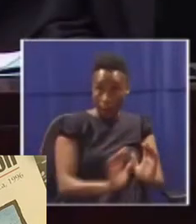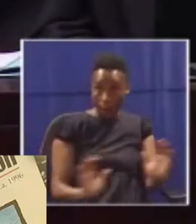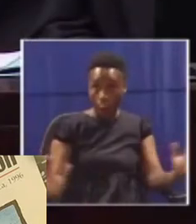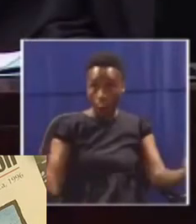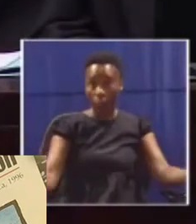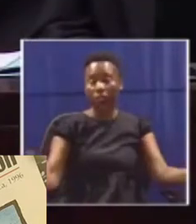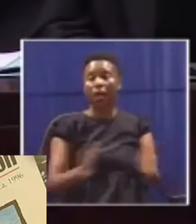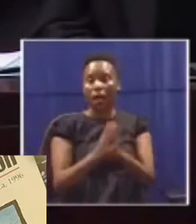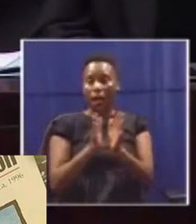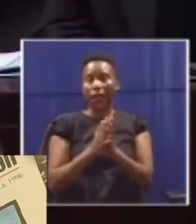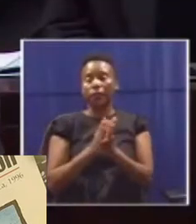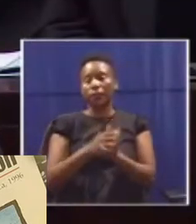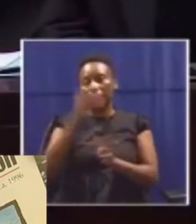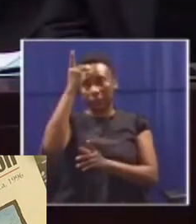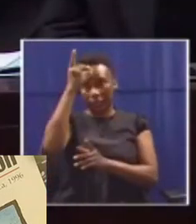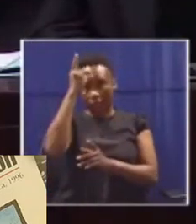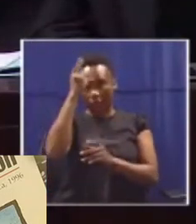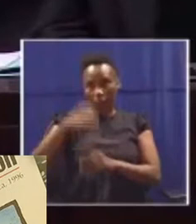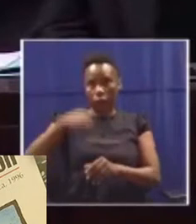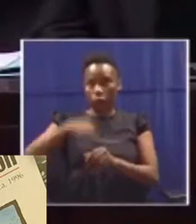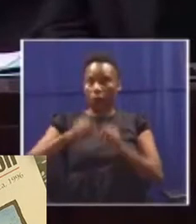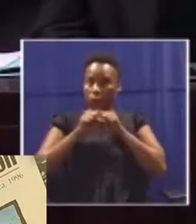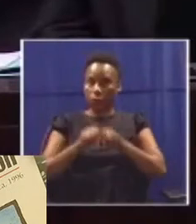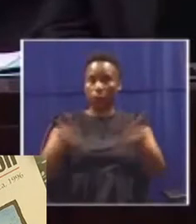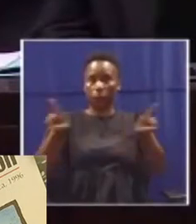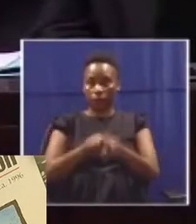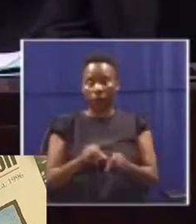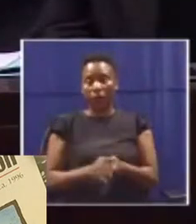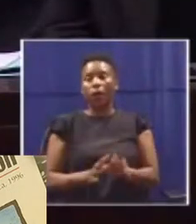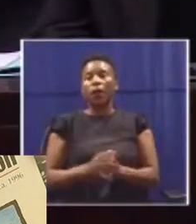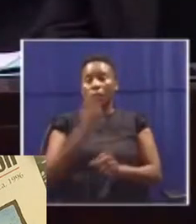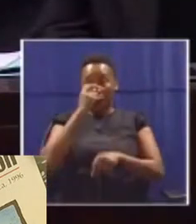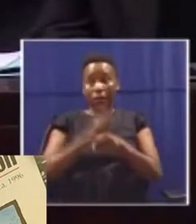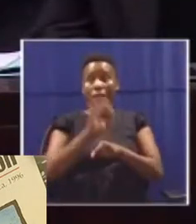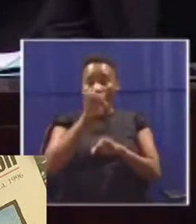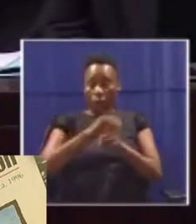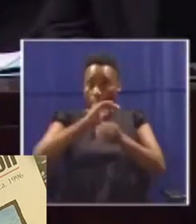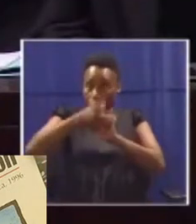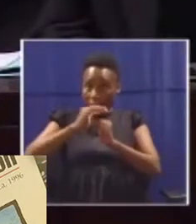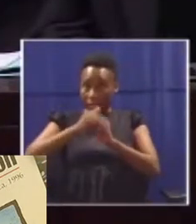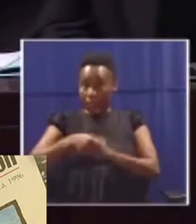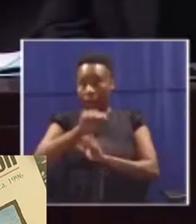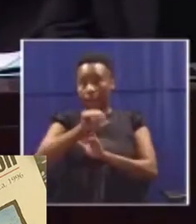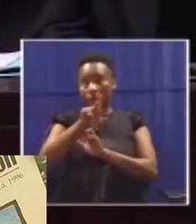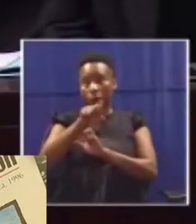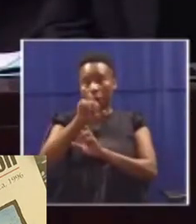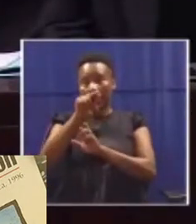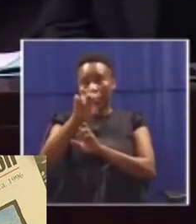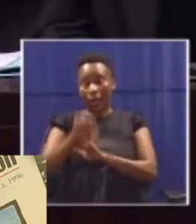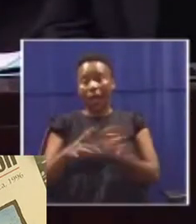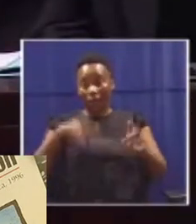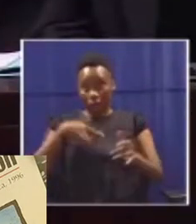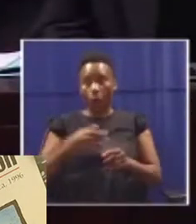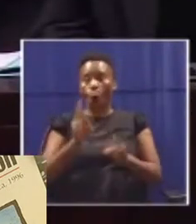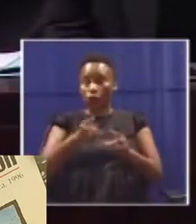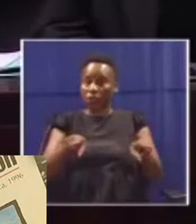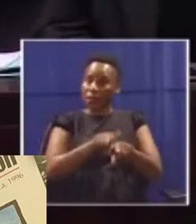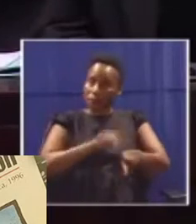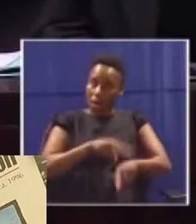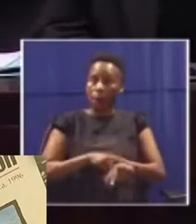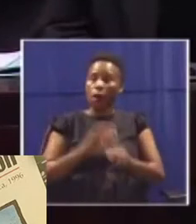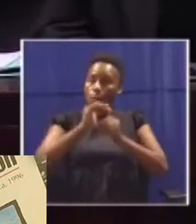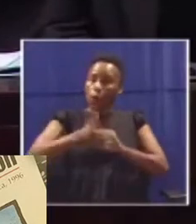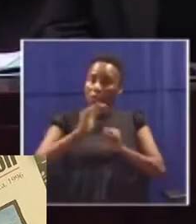as a whole. Now, whilst we need to protect marine life, we also need to protect human life. And I think this